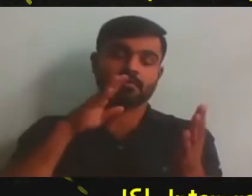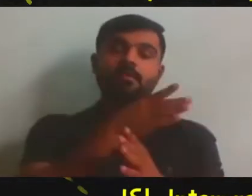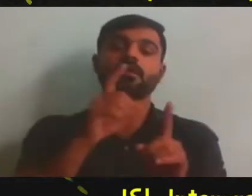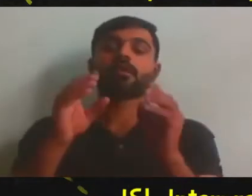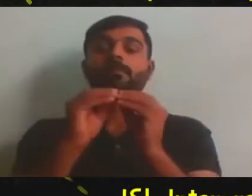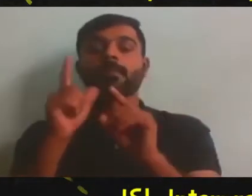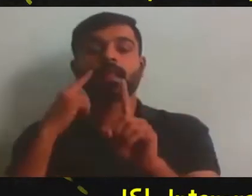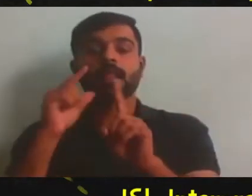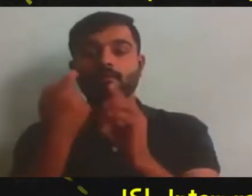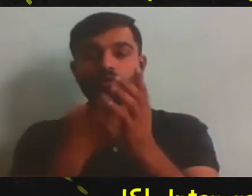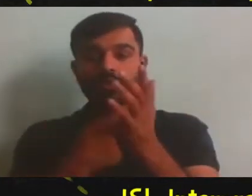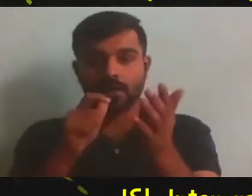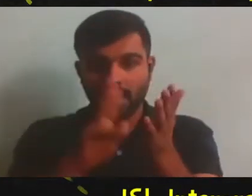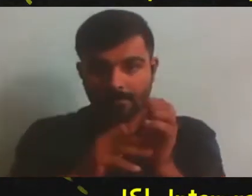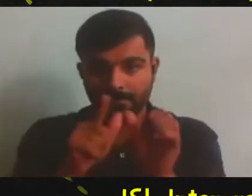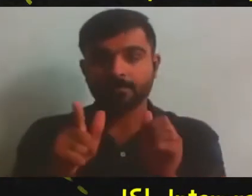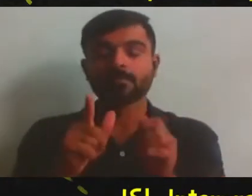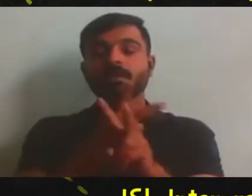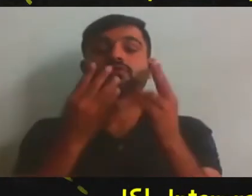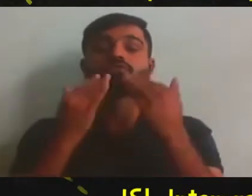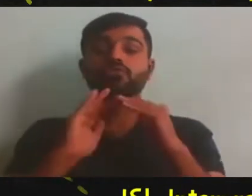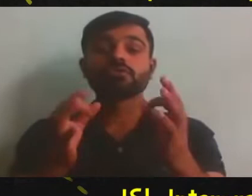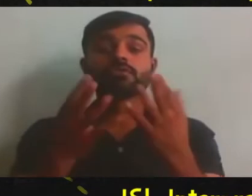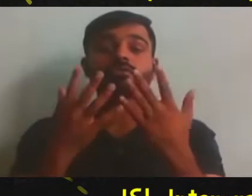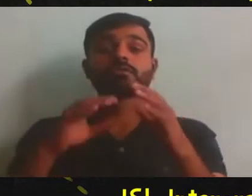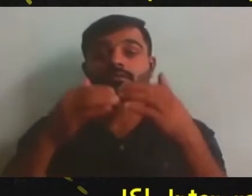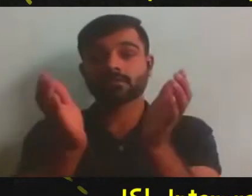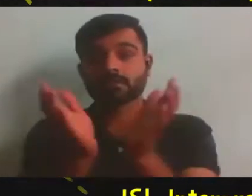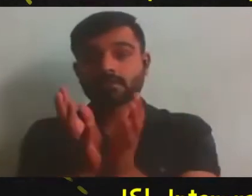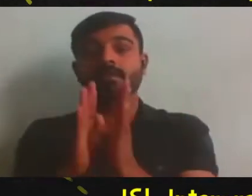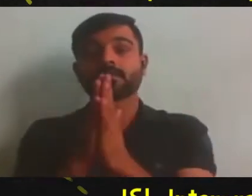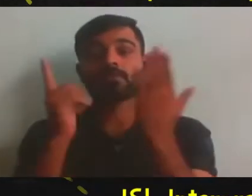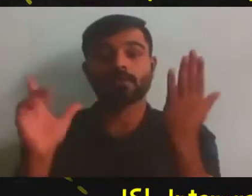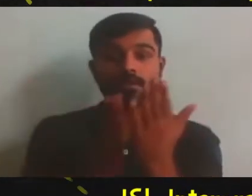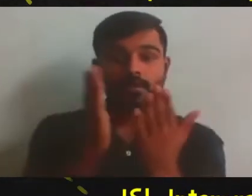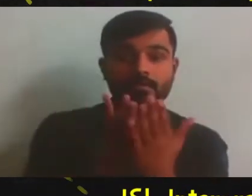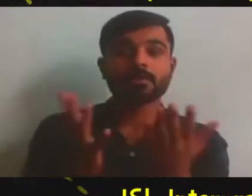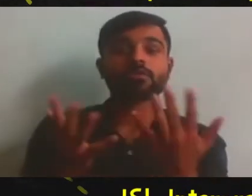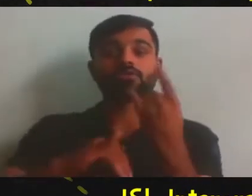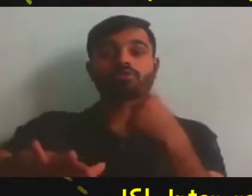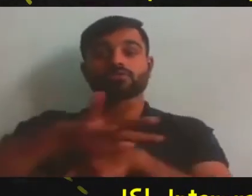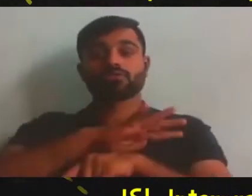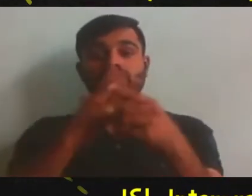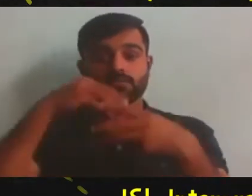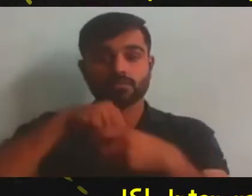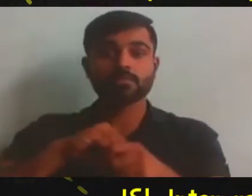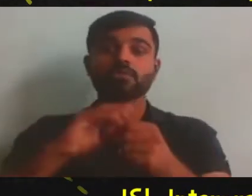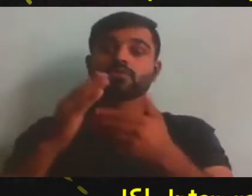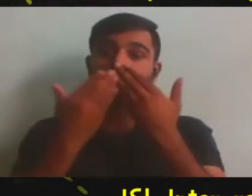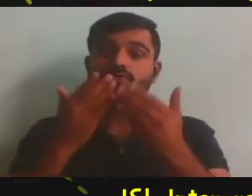Wardha, schools for children with special needs, community libraries, and socially inclusive schools and training